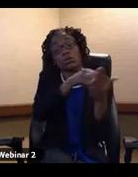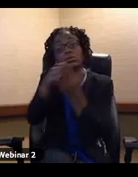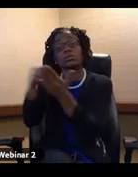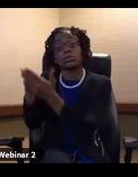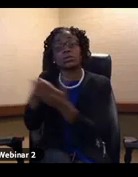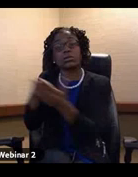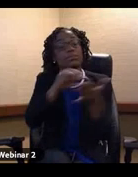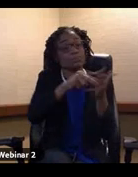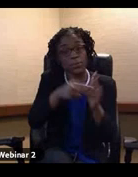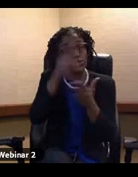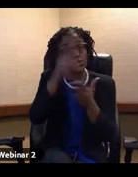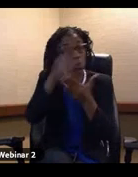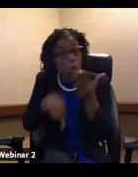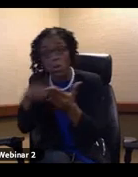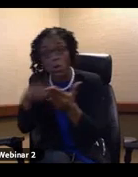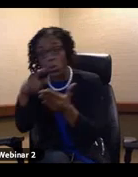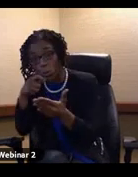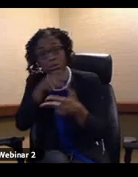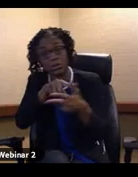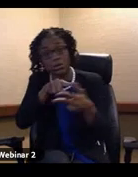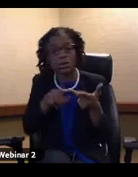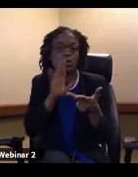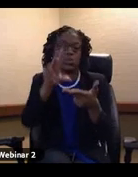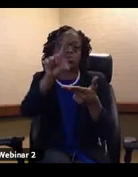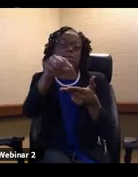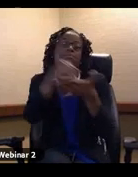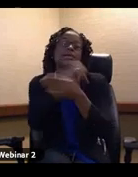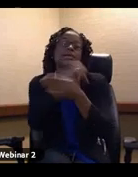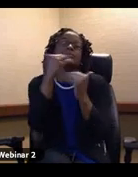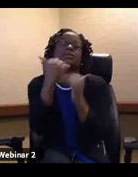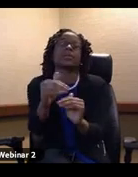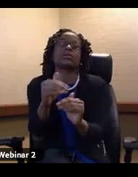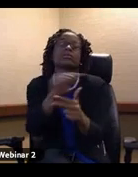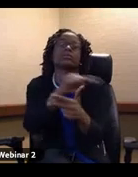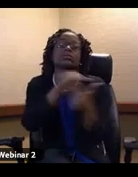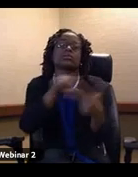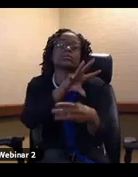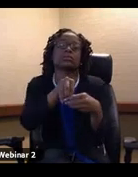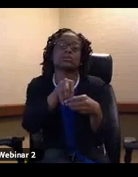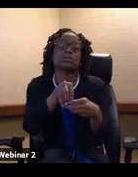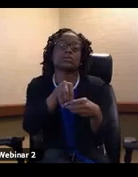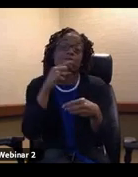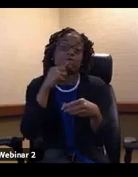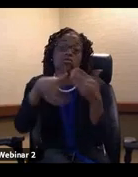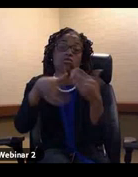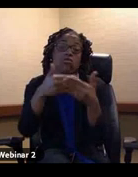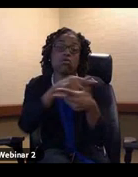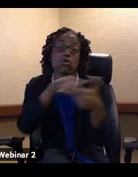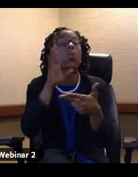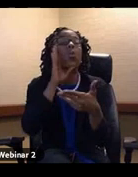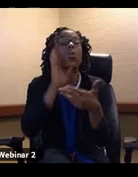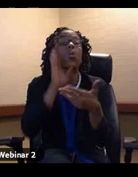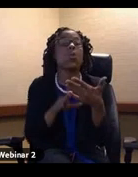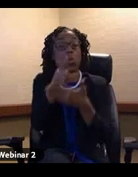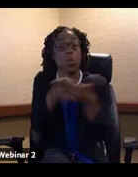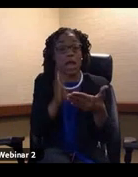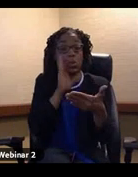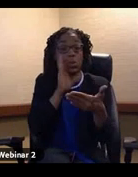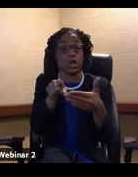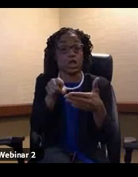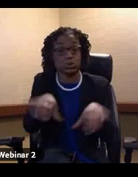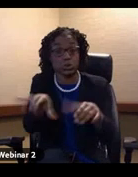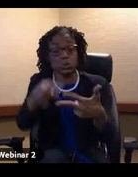sections, the purpose, what will be done, and who will implement, has a 20-page maximum. The what will be done section of the narrative is